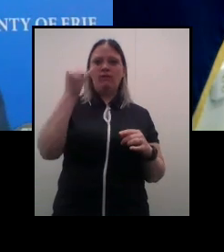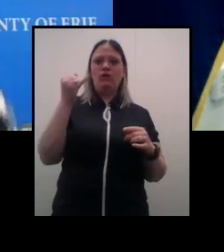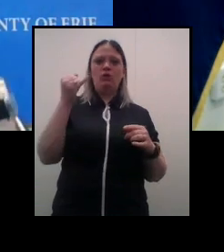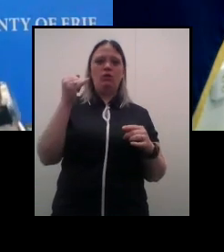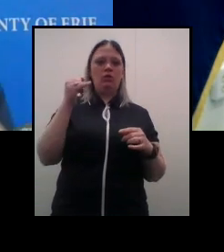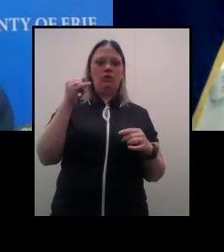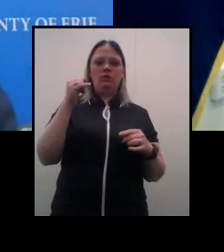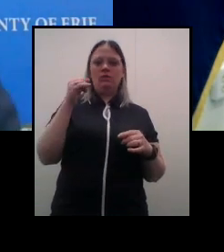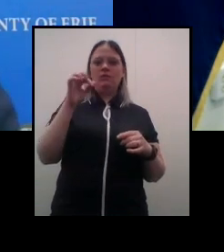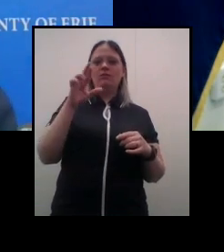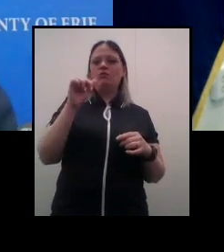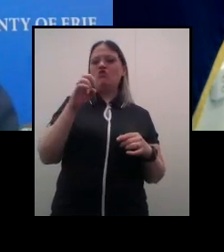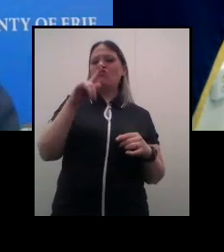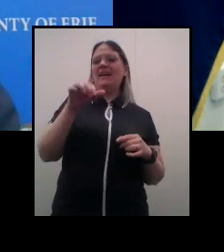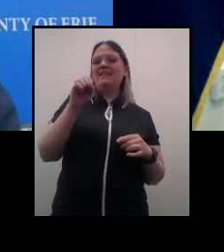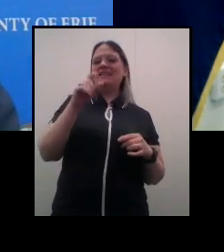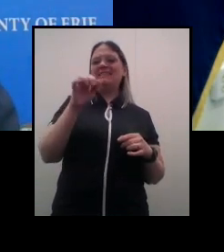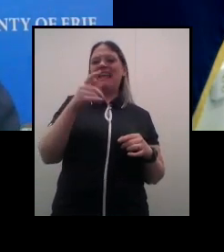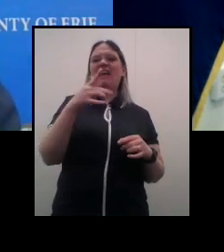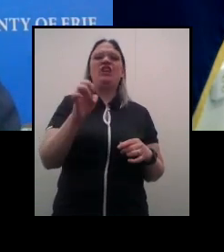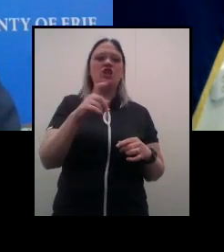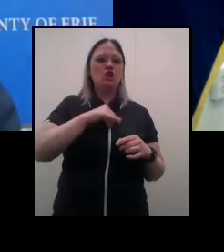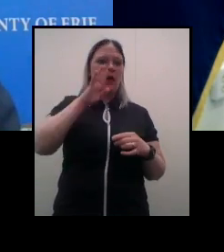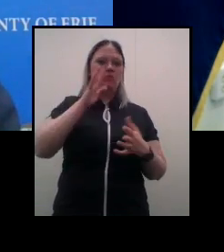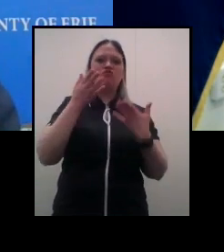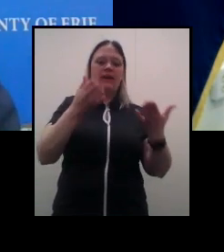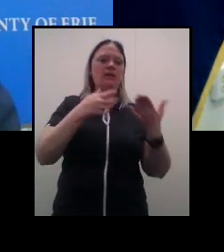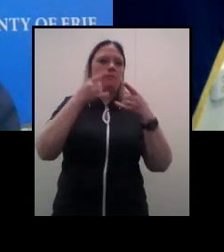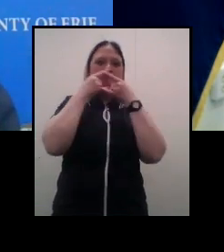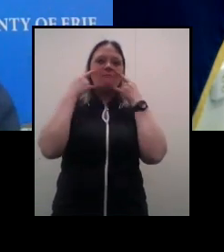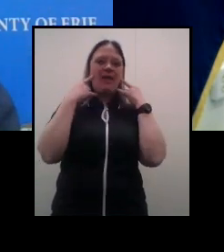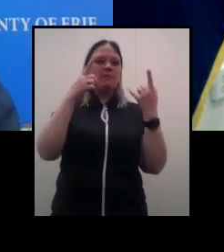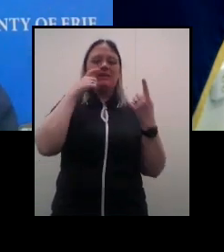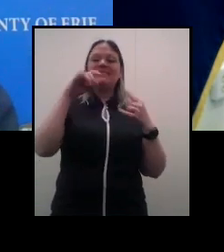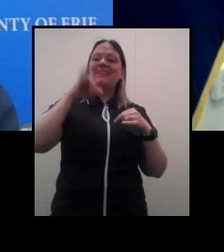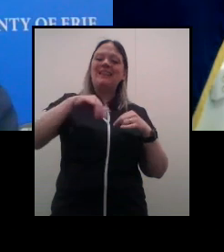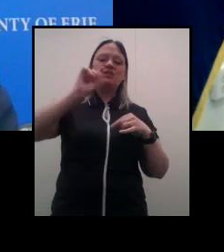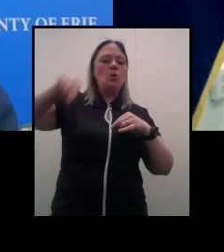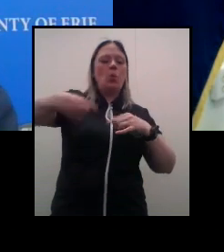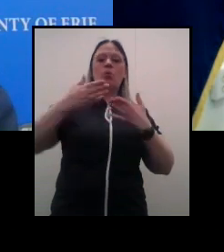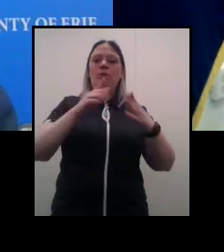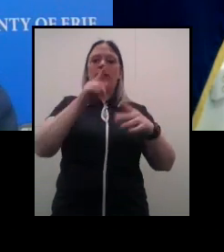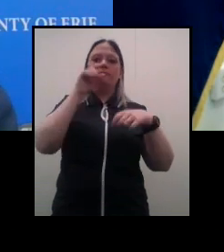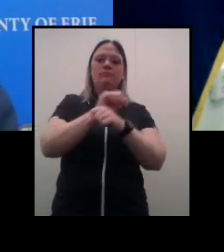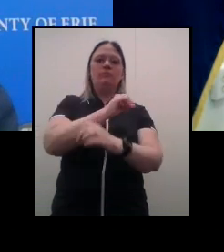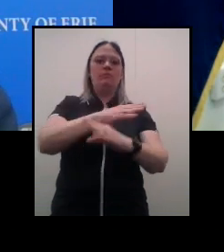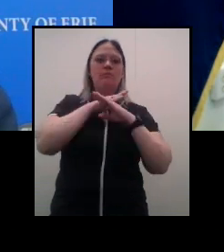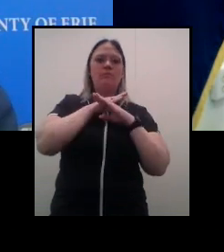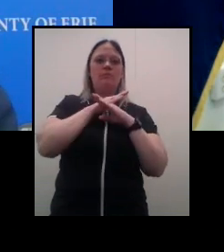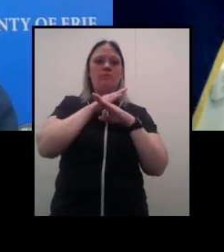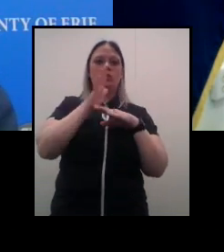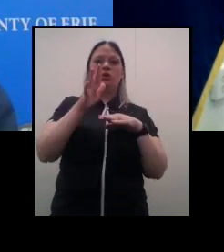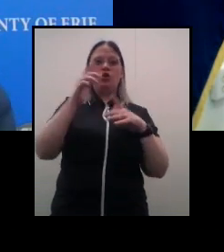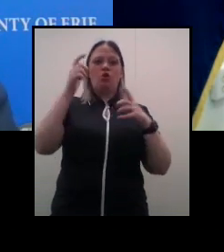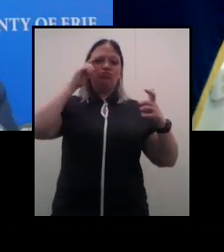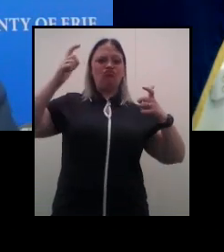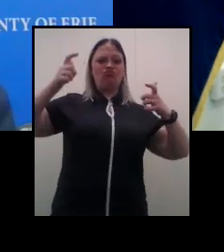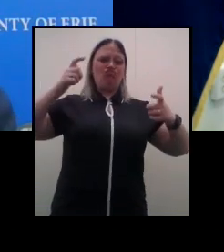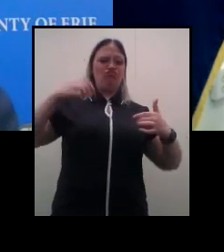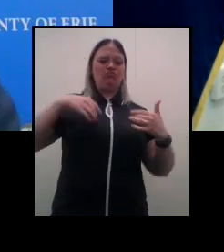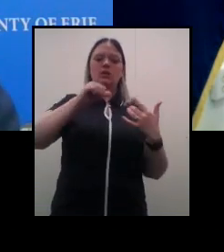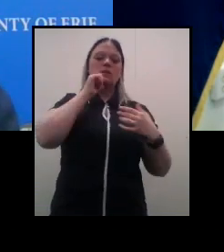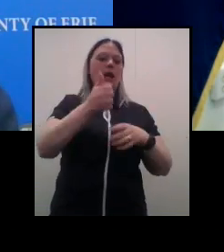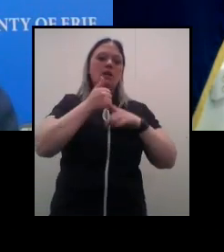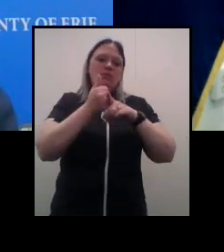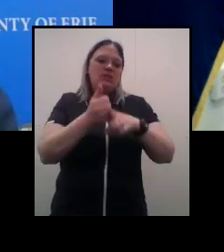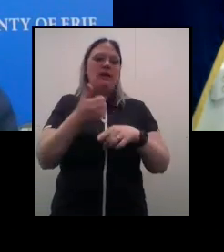Man Savage, I'd be recommending you to wear your mask because that's the only way to truly protect yourself. Your machismo level is not going to protect yourself.